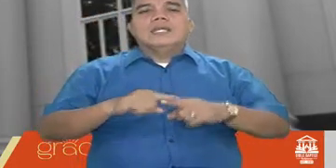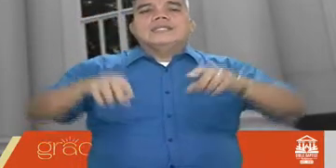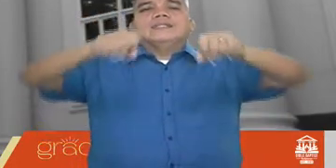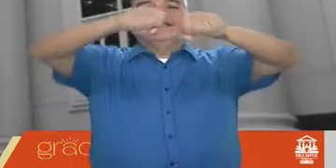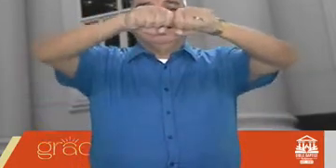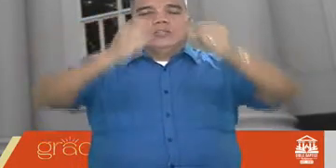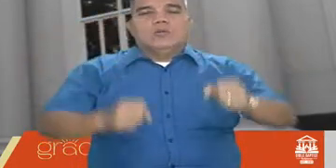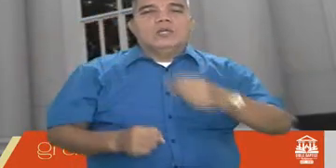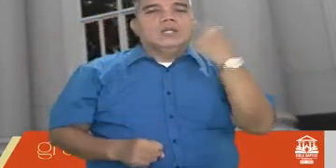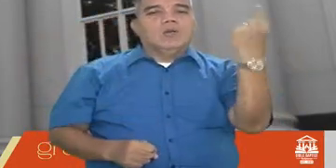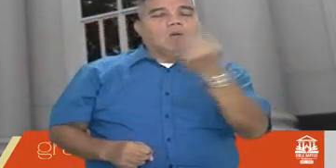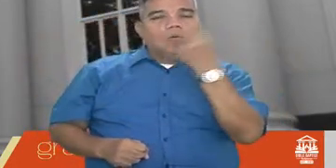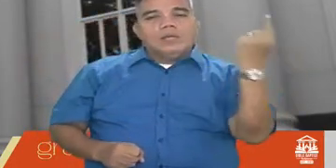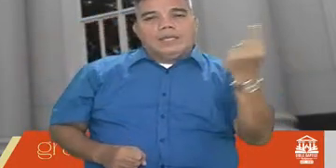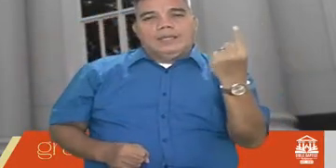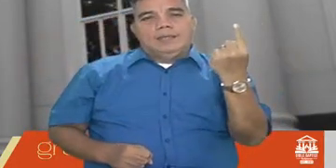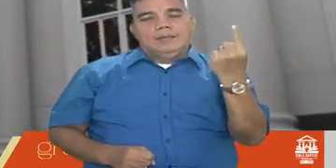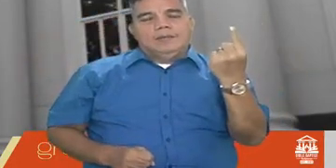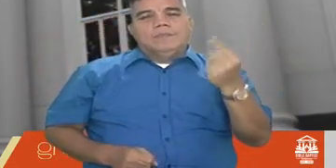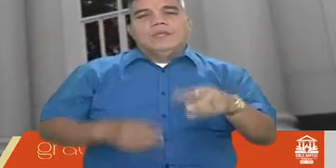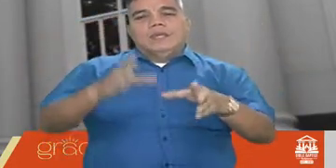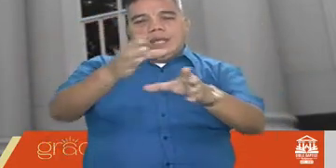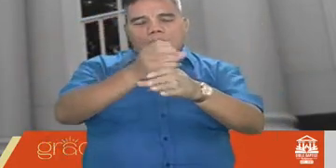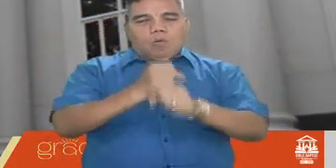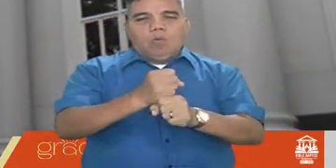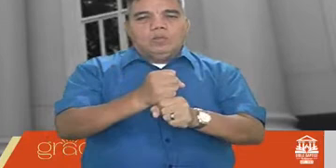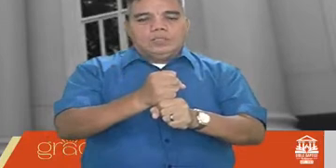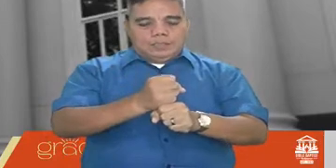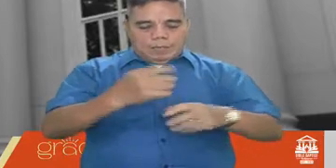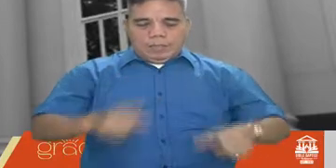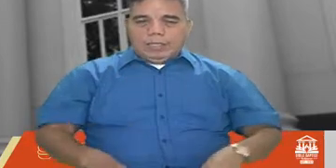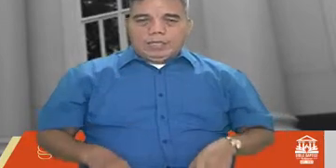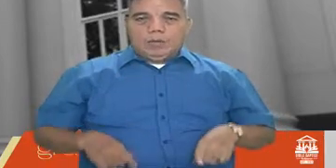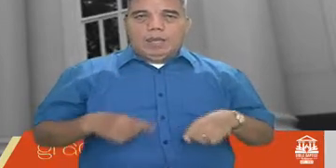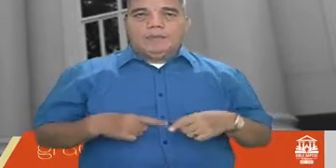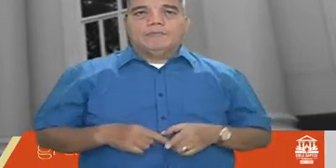it destroys only the vessel that holds it.